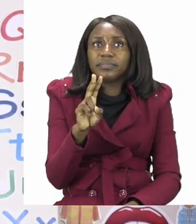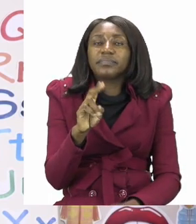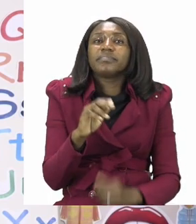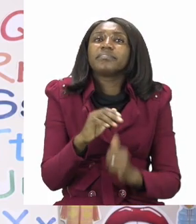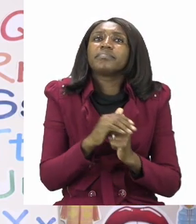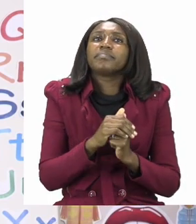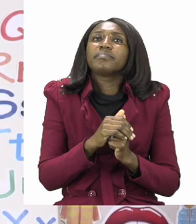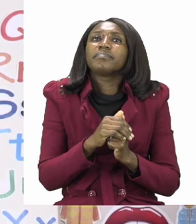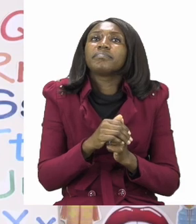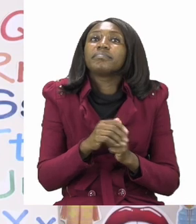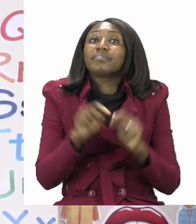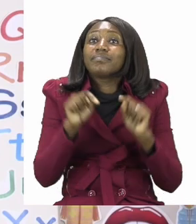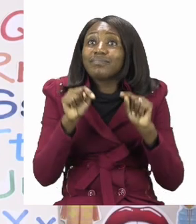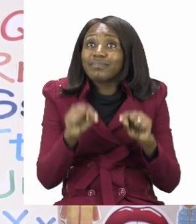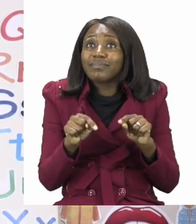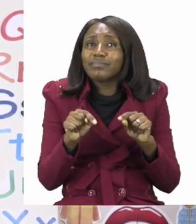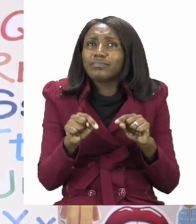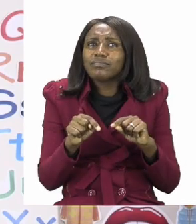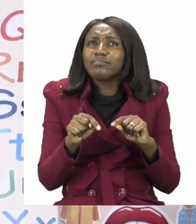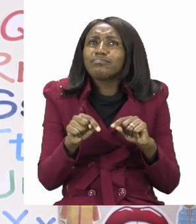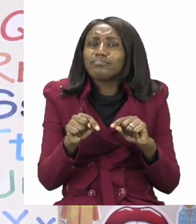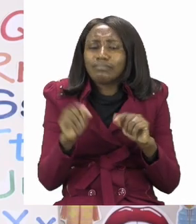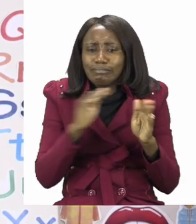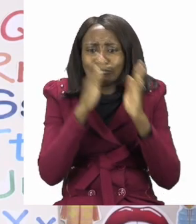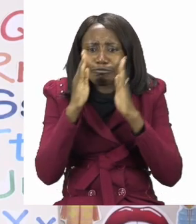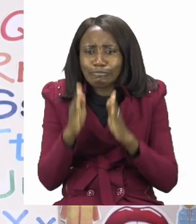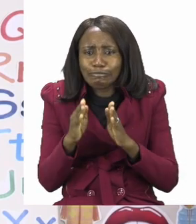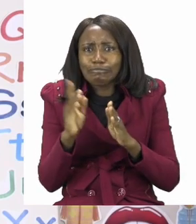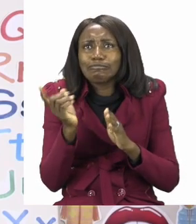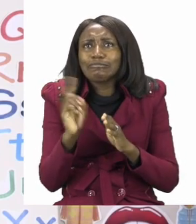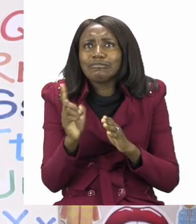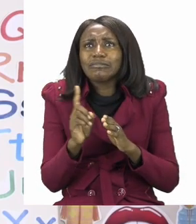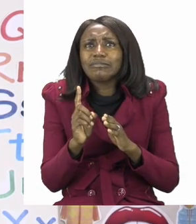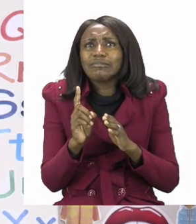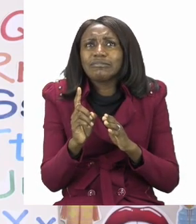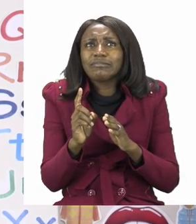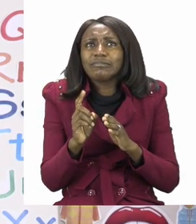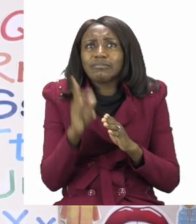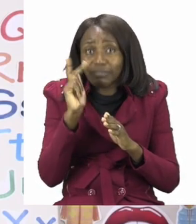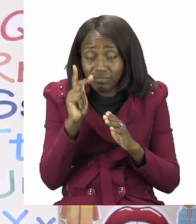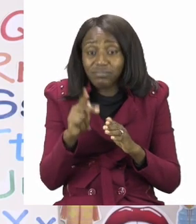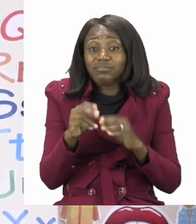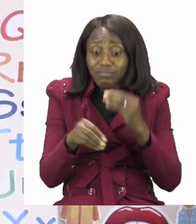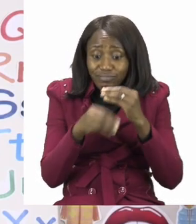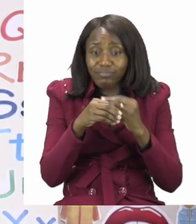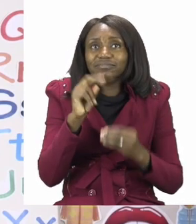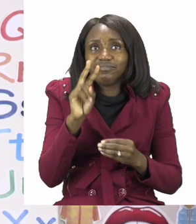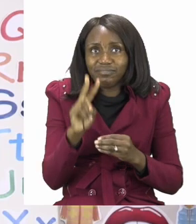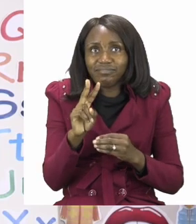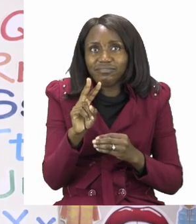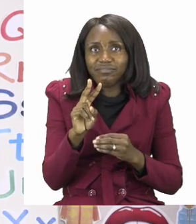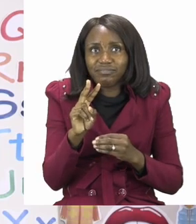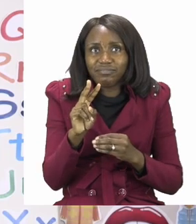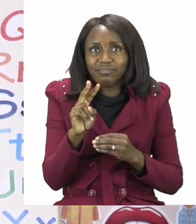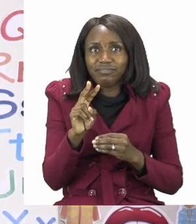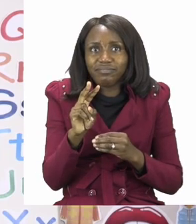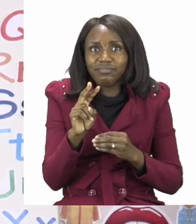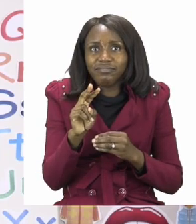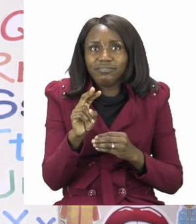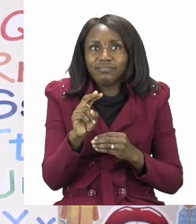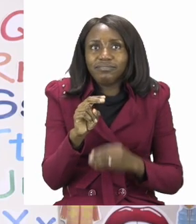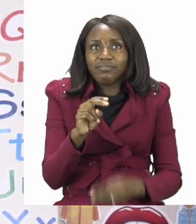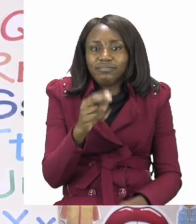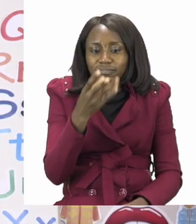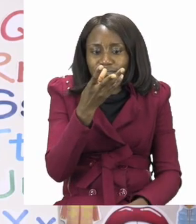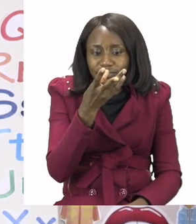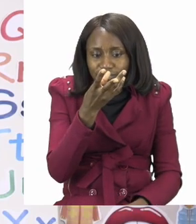Now we need to know what number would be here if we used 2. So 6 is already there. Then